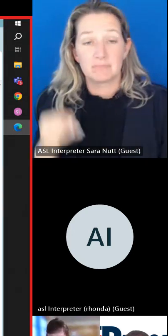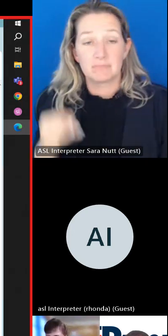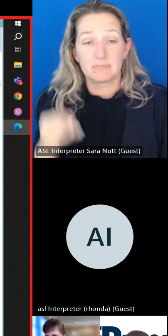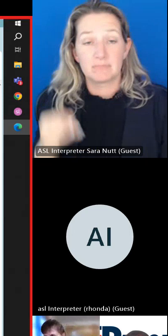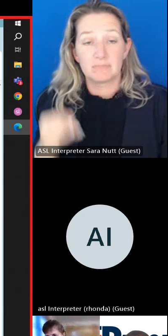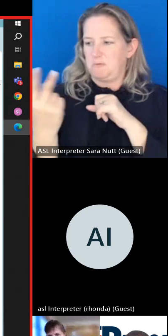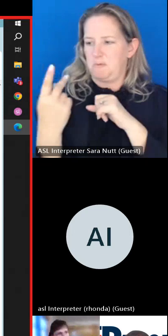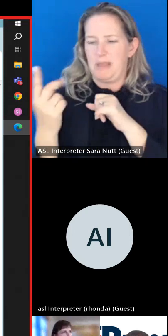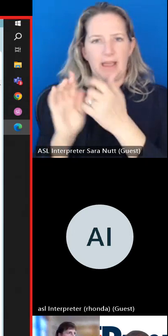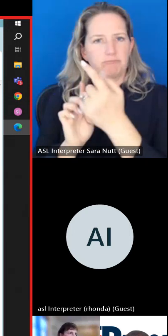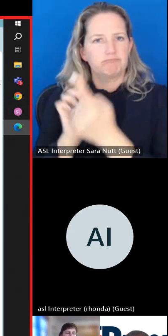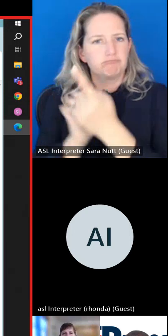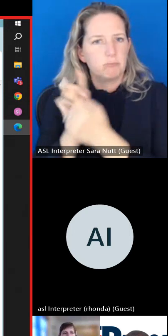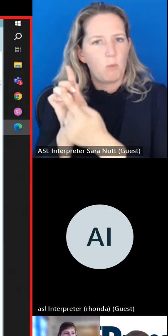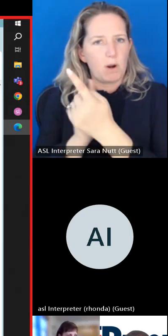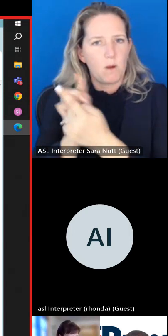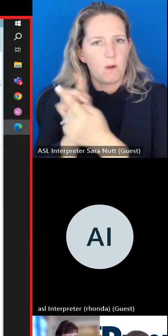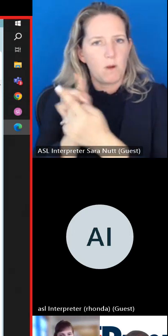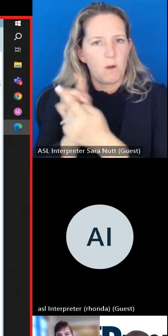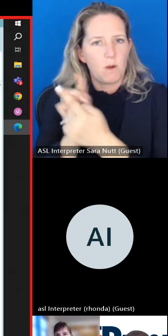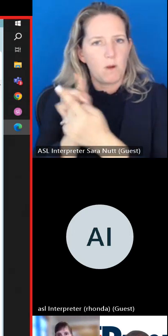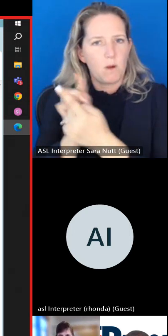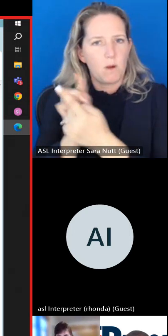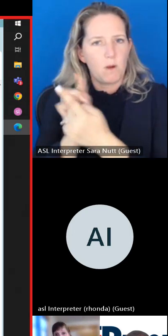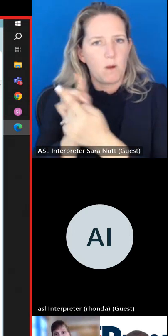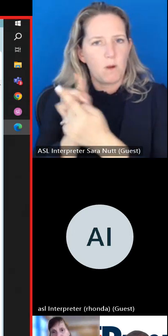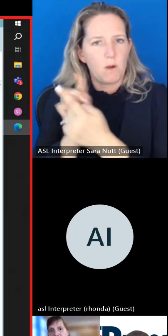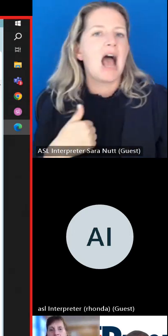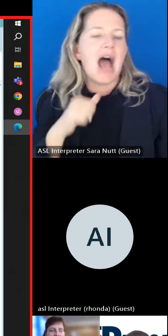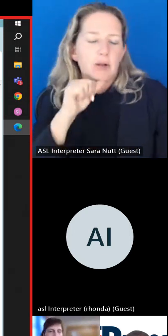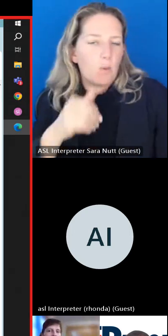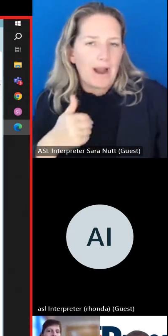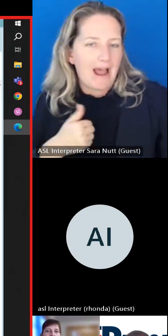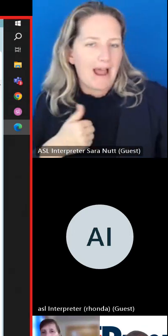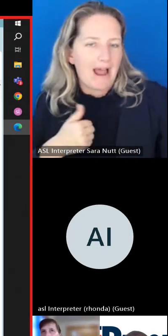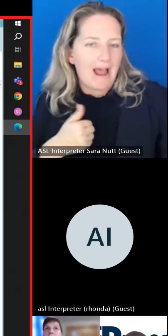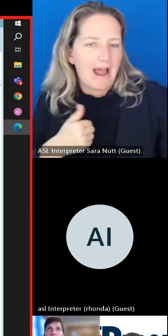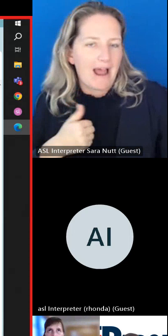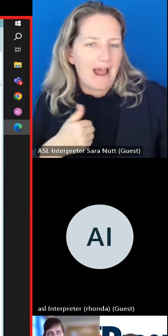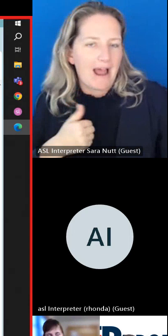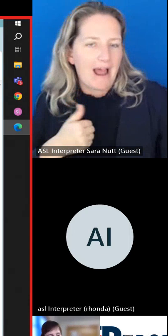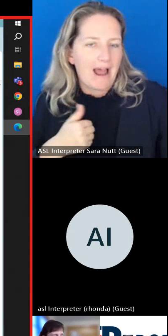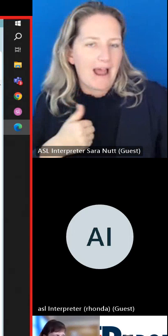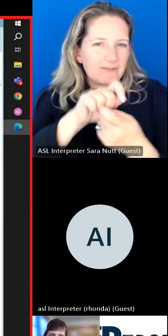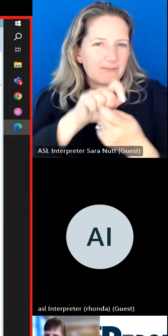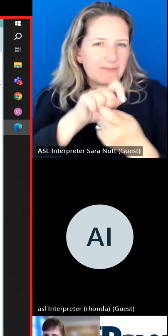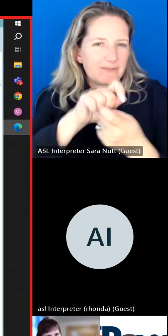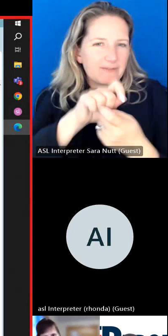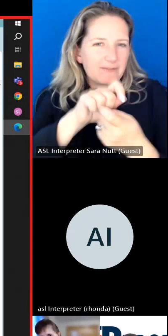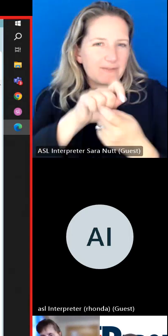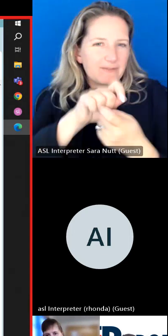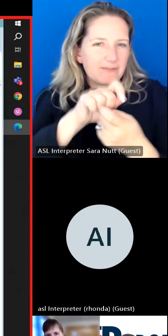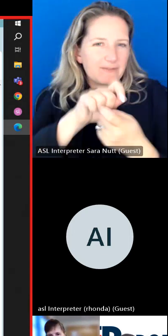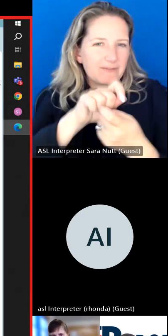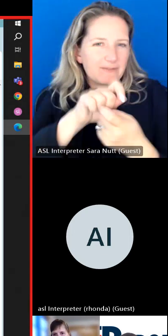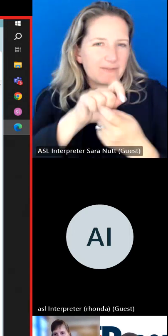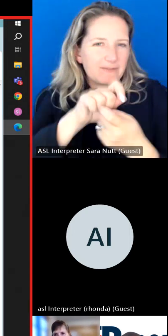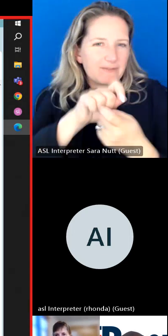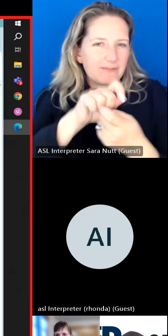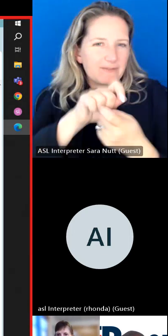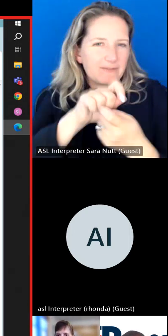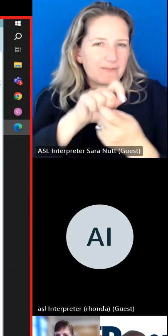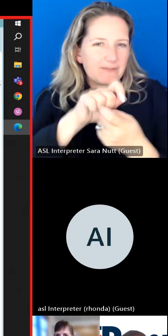meet because I don't have detailed specific information on that, but on Canva, they have all kinds of templates